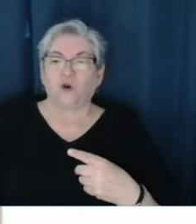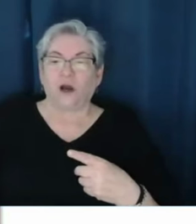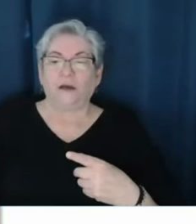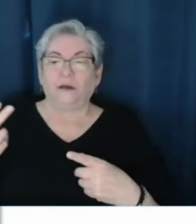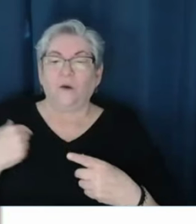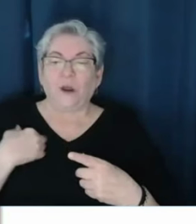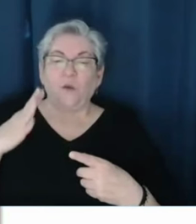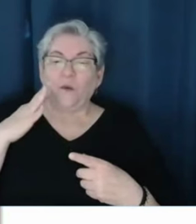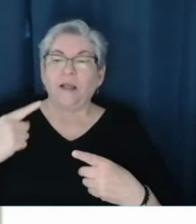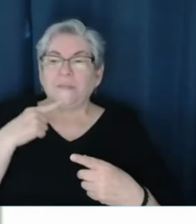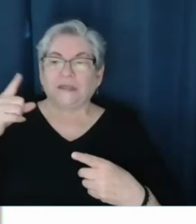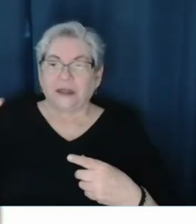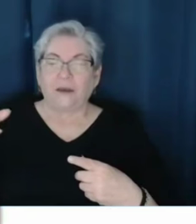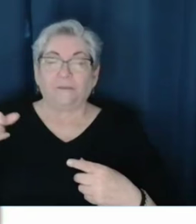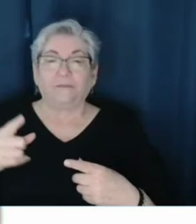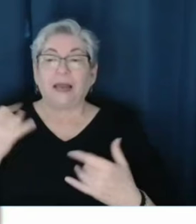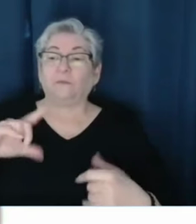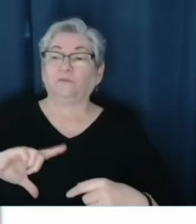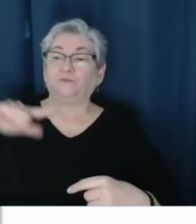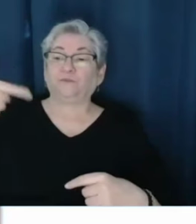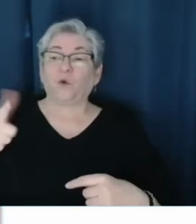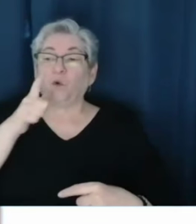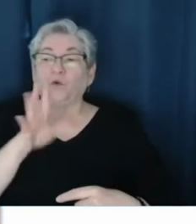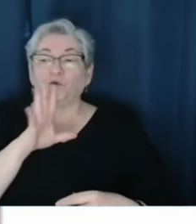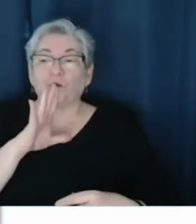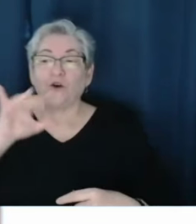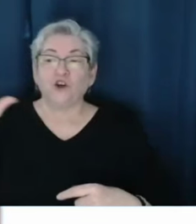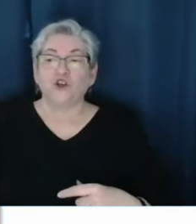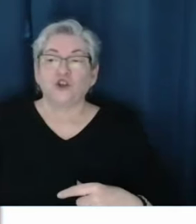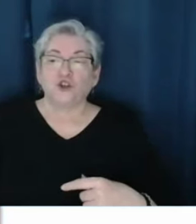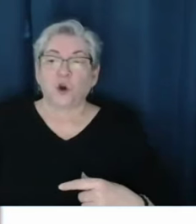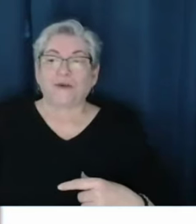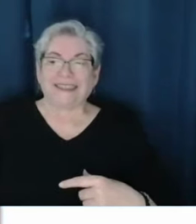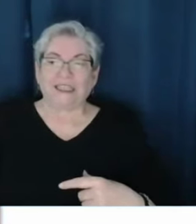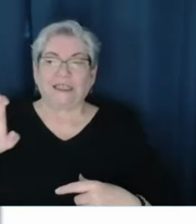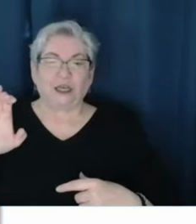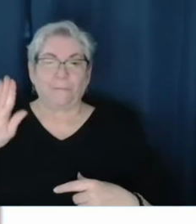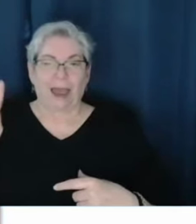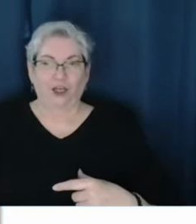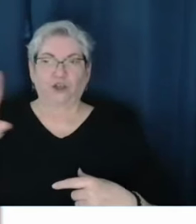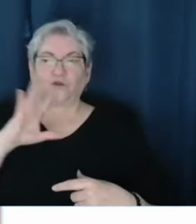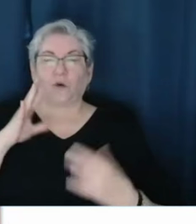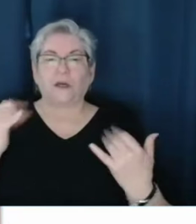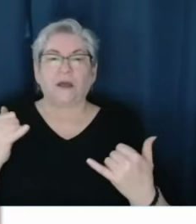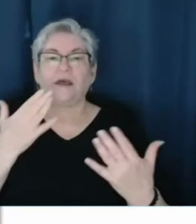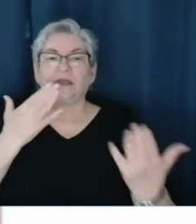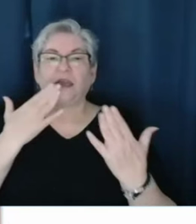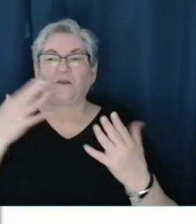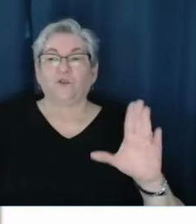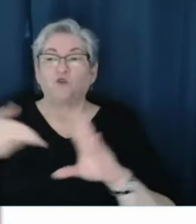it over to Josie Badger. Great, thank you so much, Jess. Thank you all for joining us